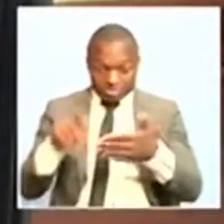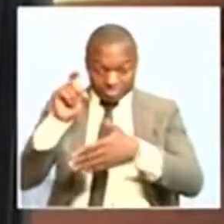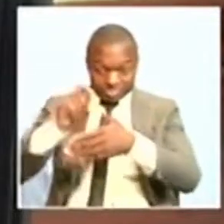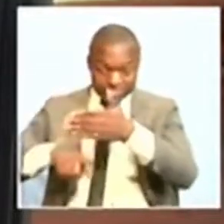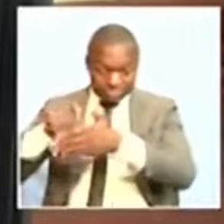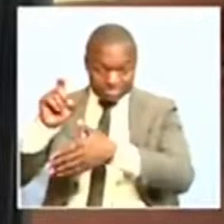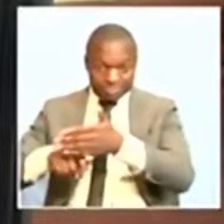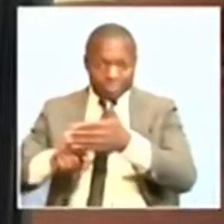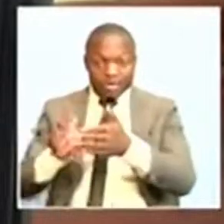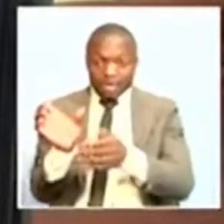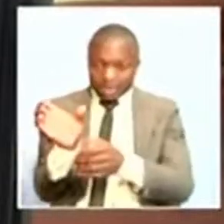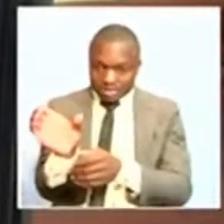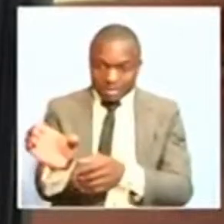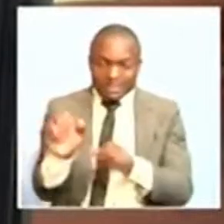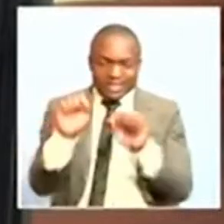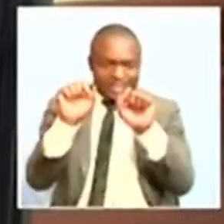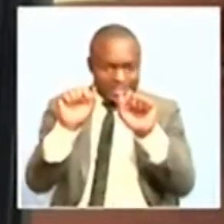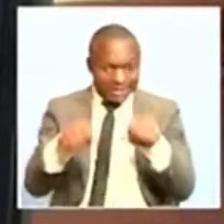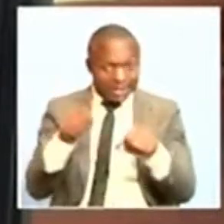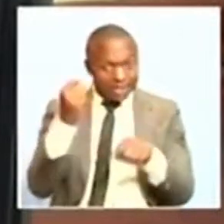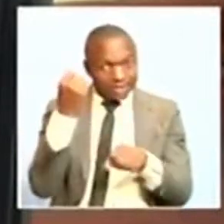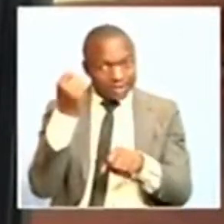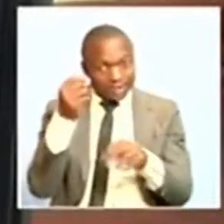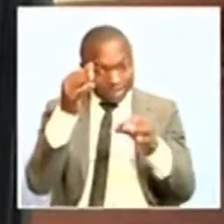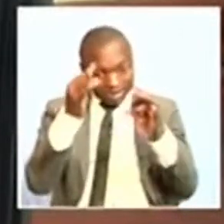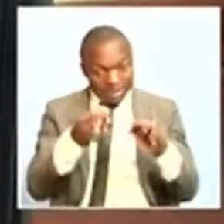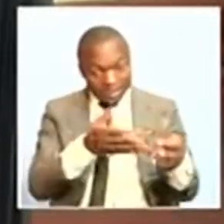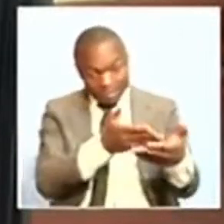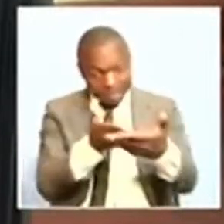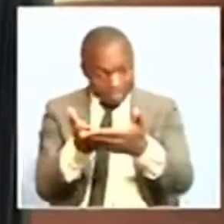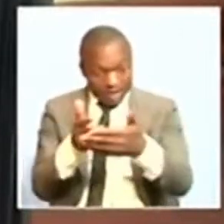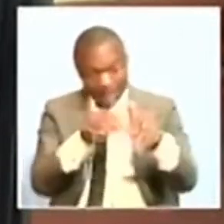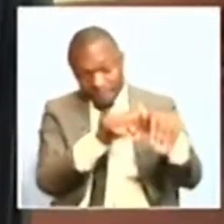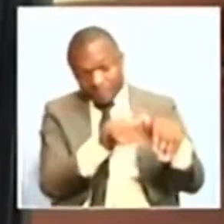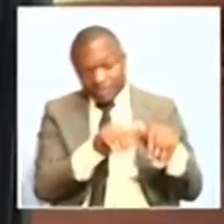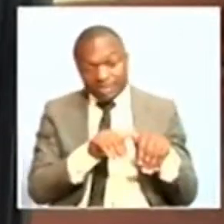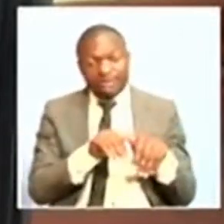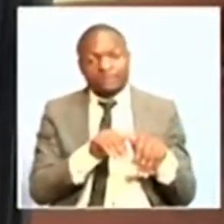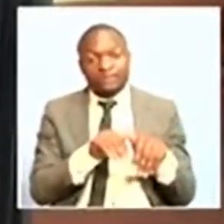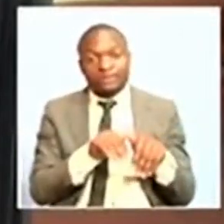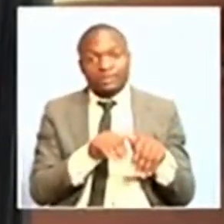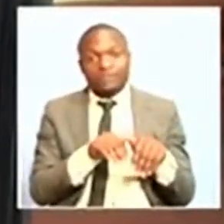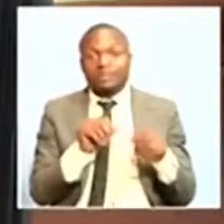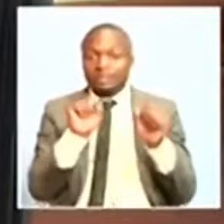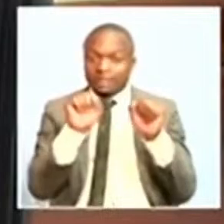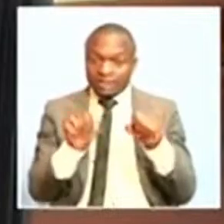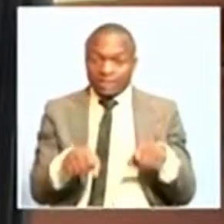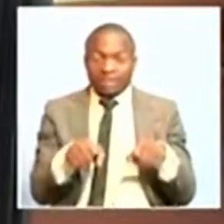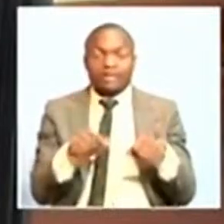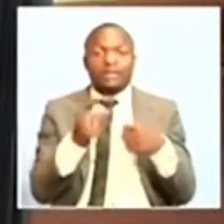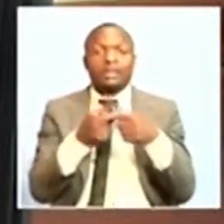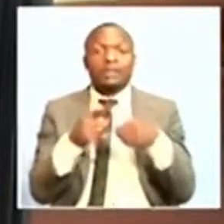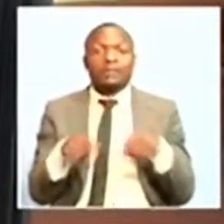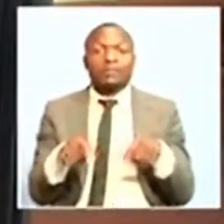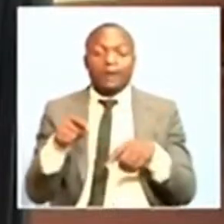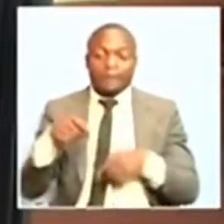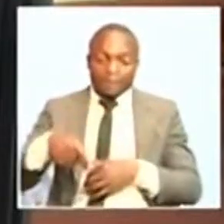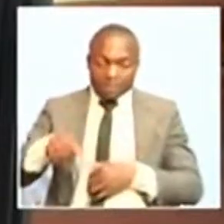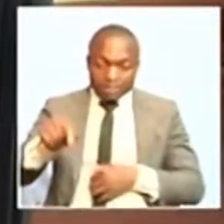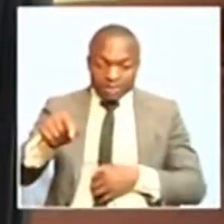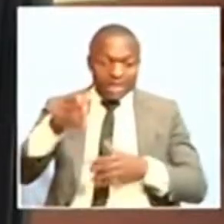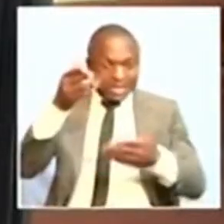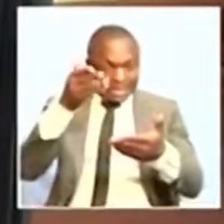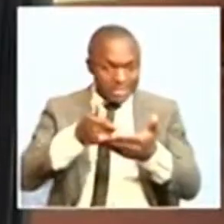the committee may wish to understand whether these exemptions will be done in perpetuity, or